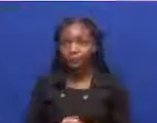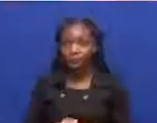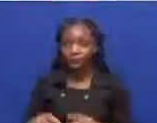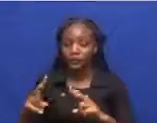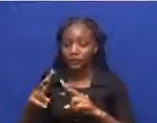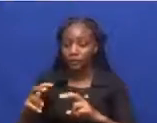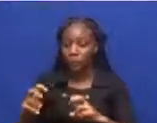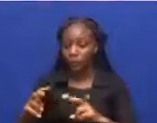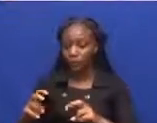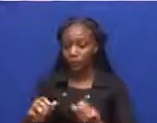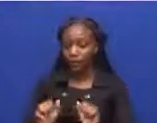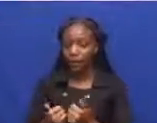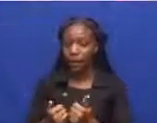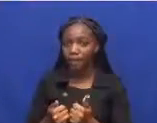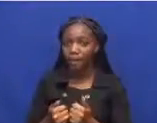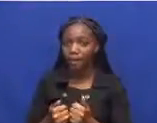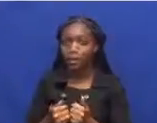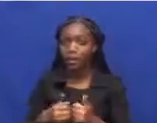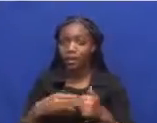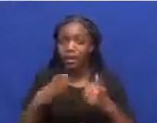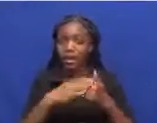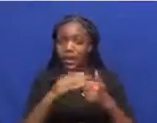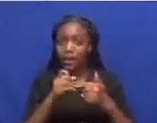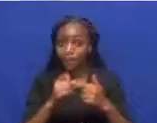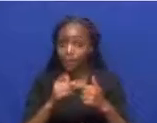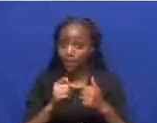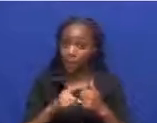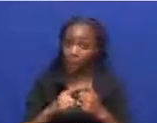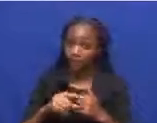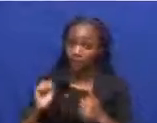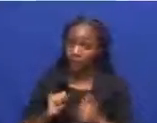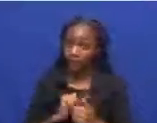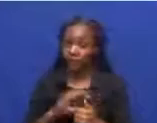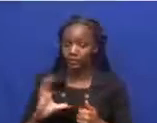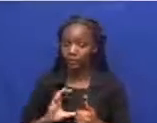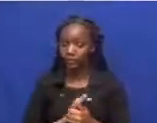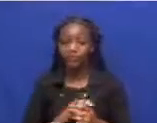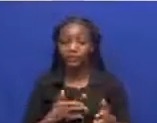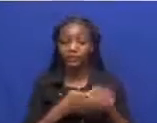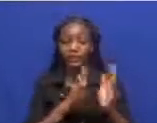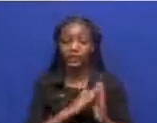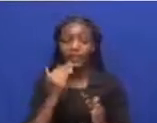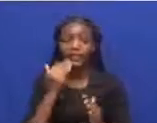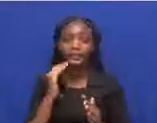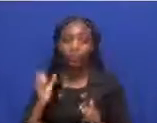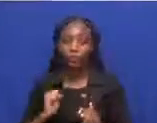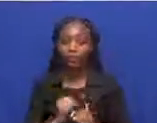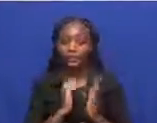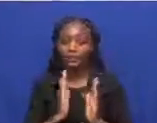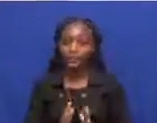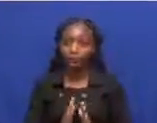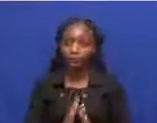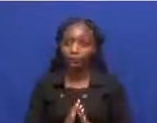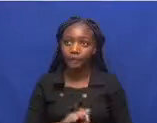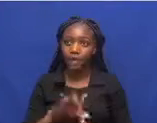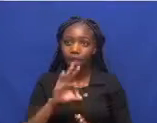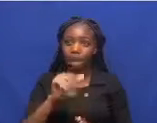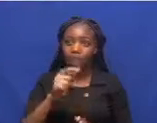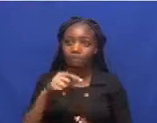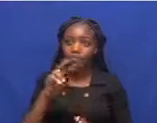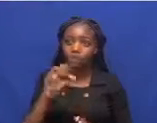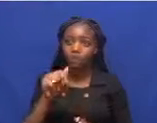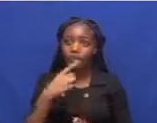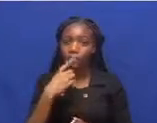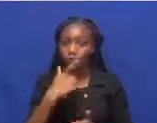Conducted over 9 months by the Senate Ad Hoc Committee, chaired by Isiolo Senator Fatuma Dulo, three former cabinet secretaries